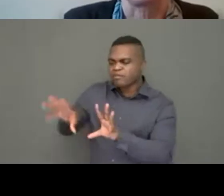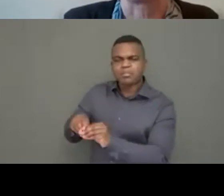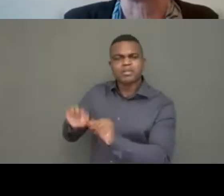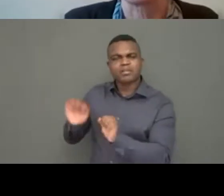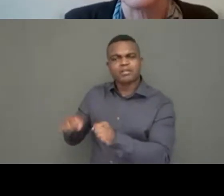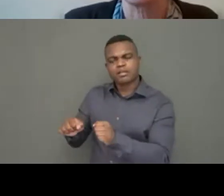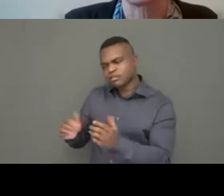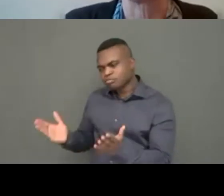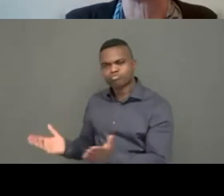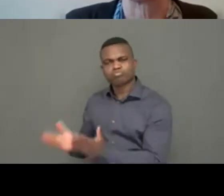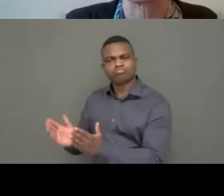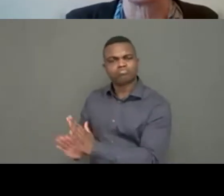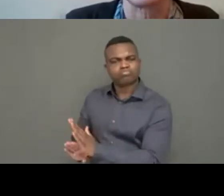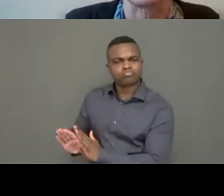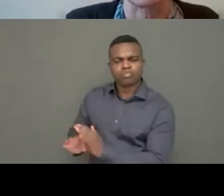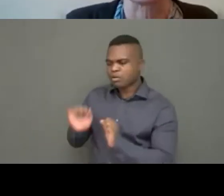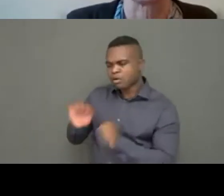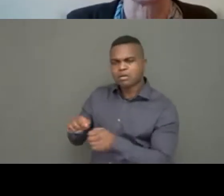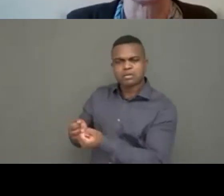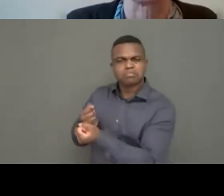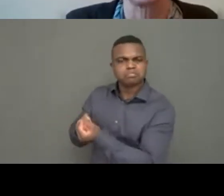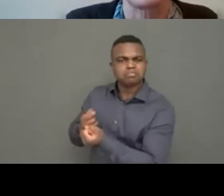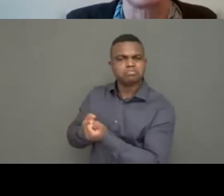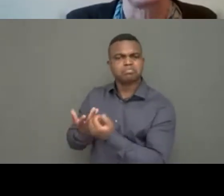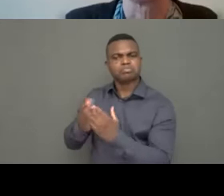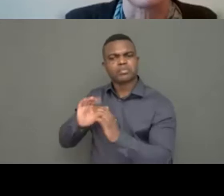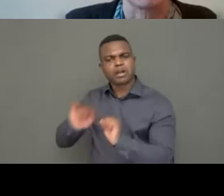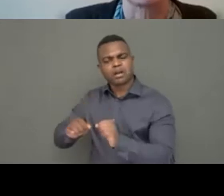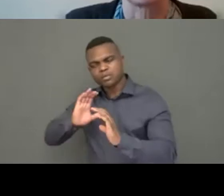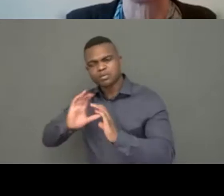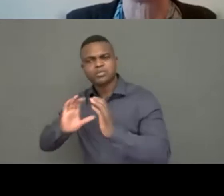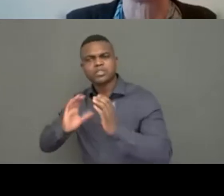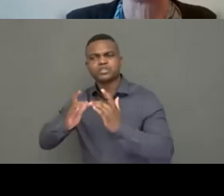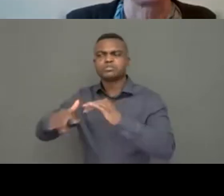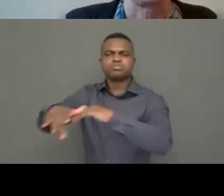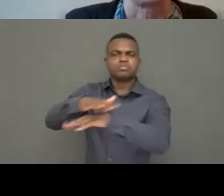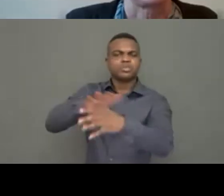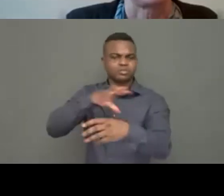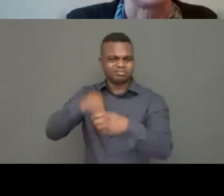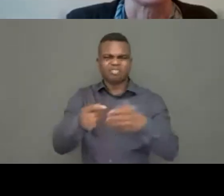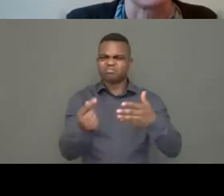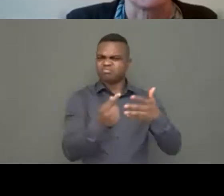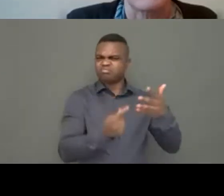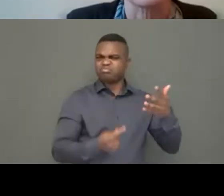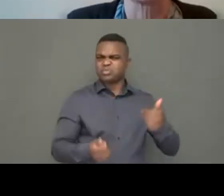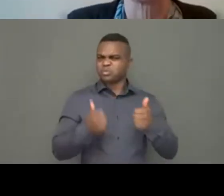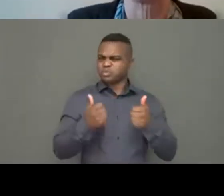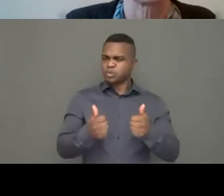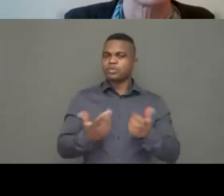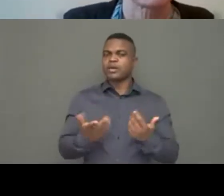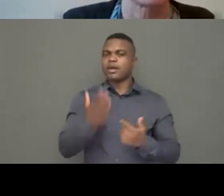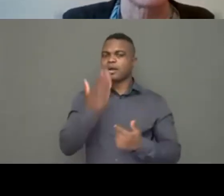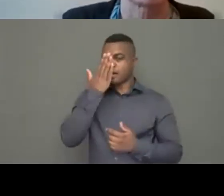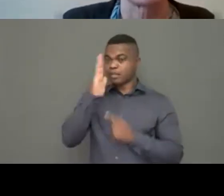changed. And nowadays, disability inclusion is very well recognized by donor